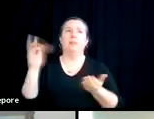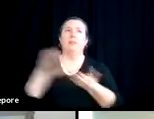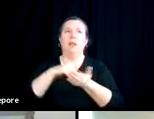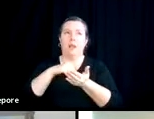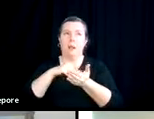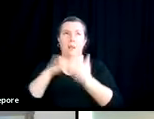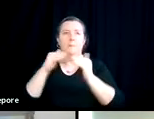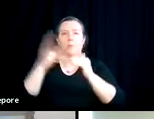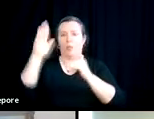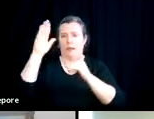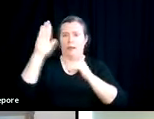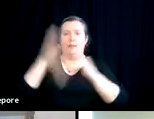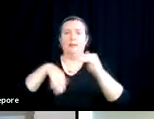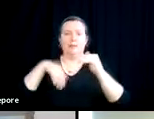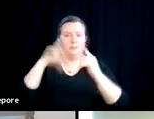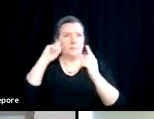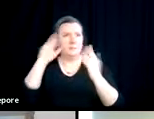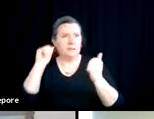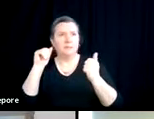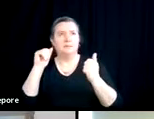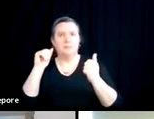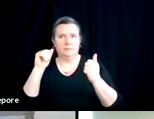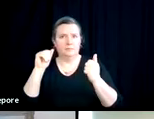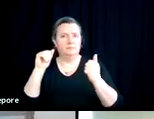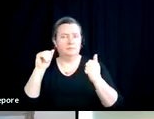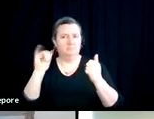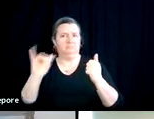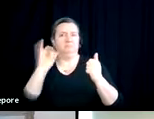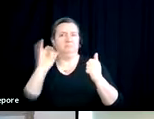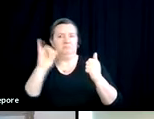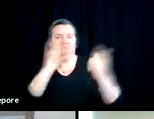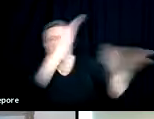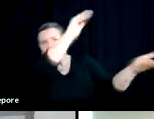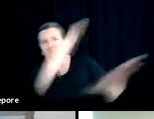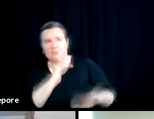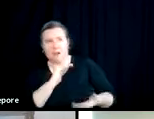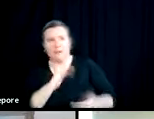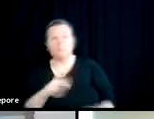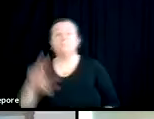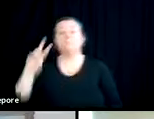receive. For second doses, we will receive